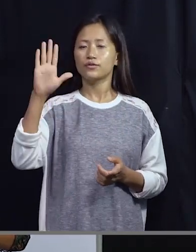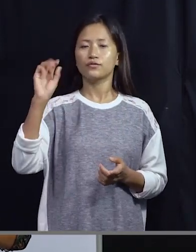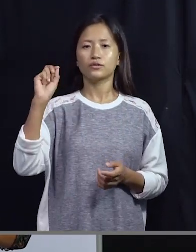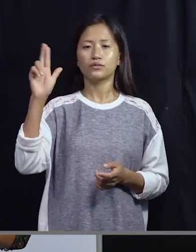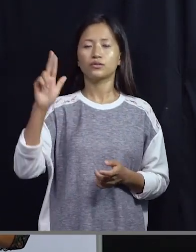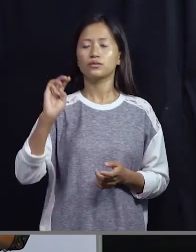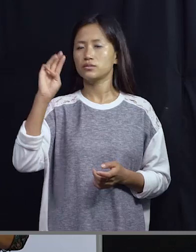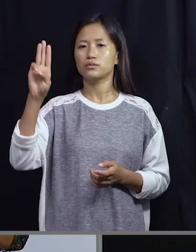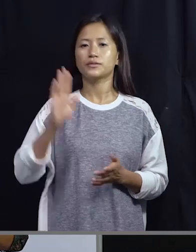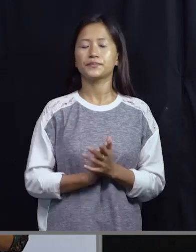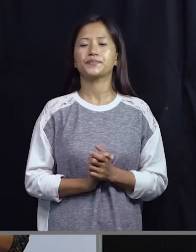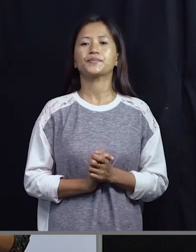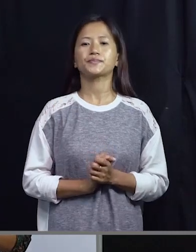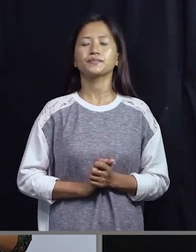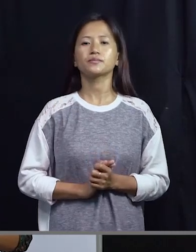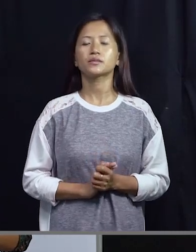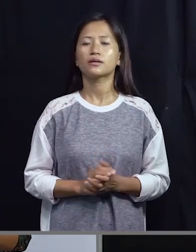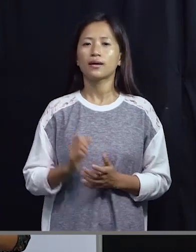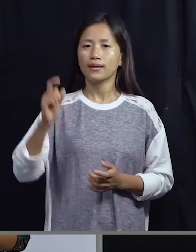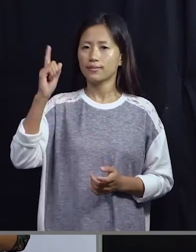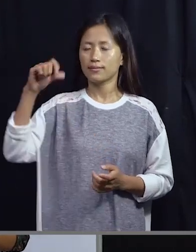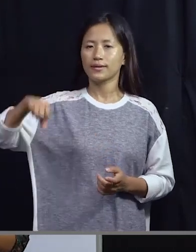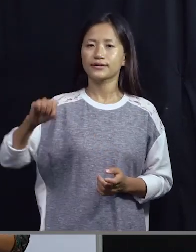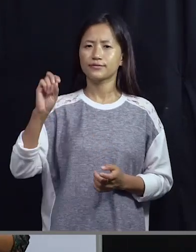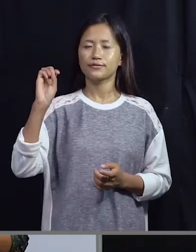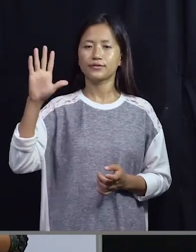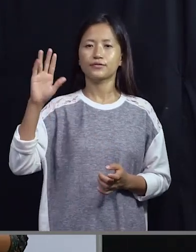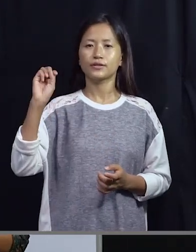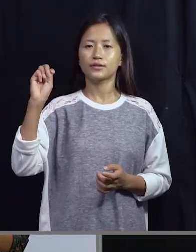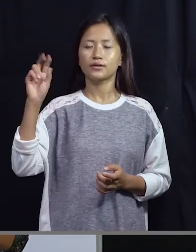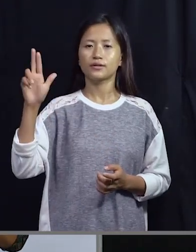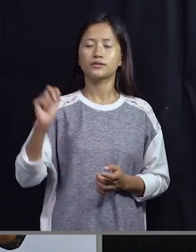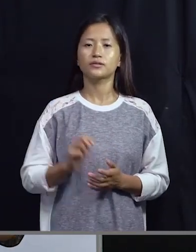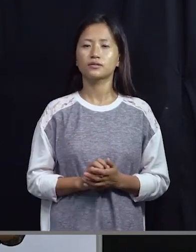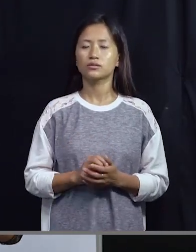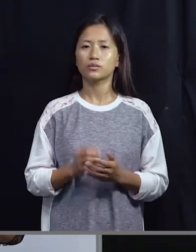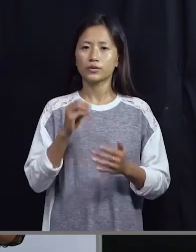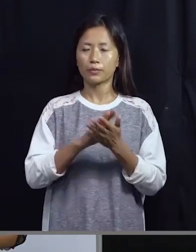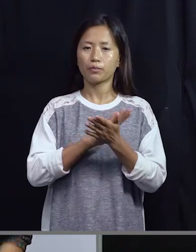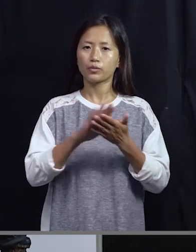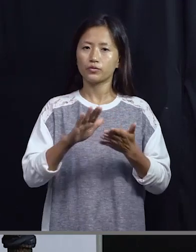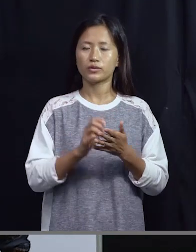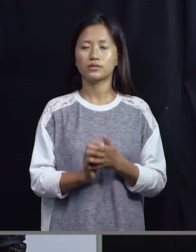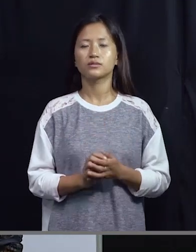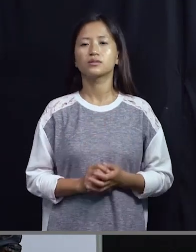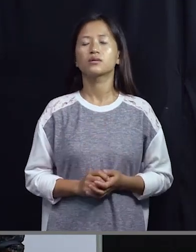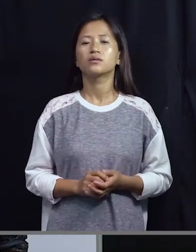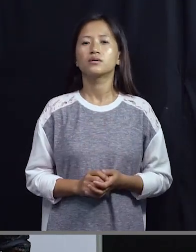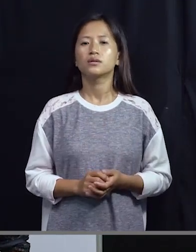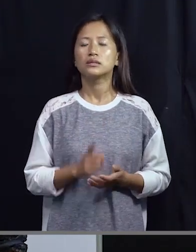However, it was in 1958, Meselson and Stoll, they experimentally proved that